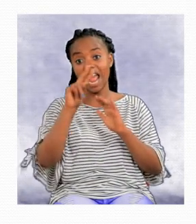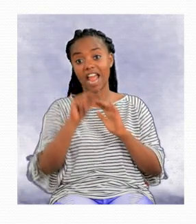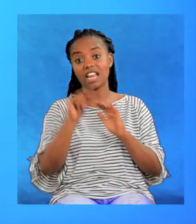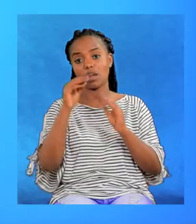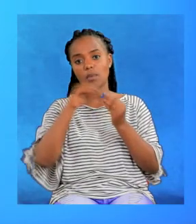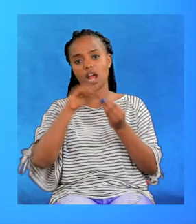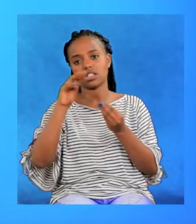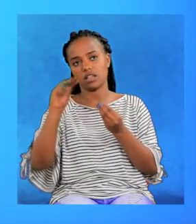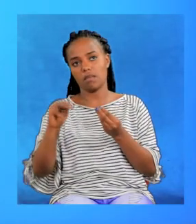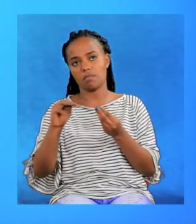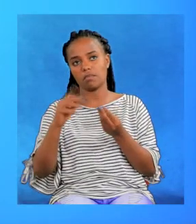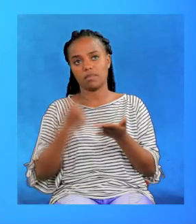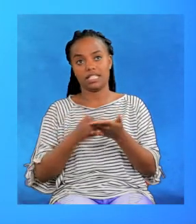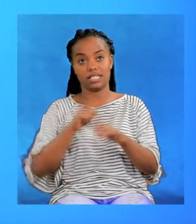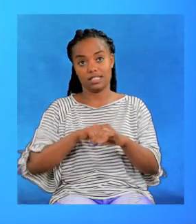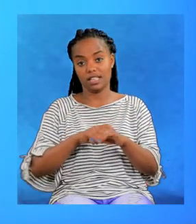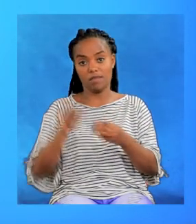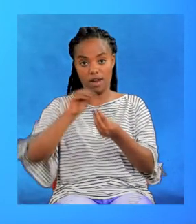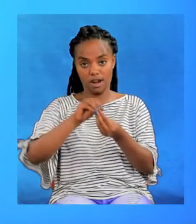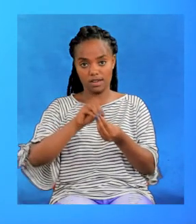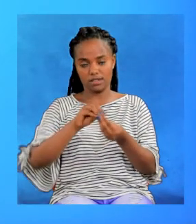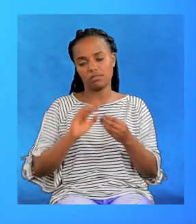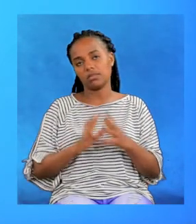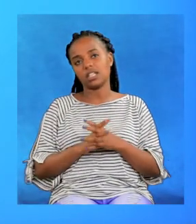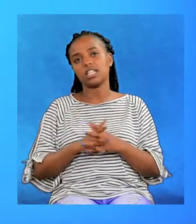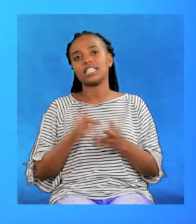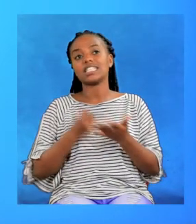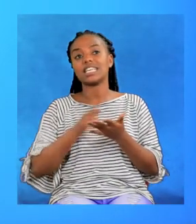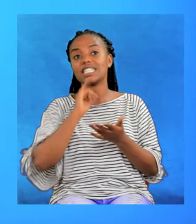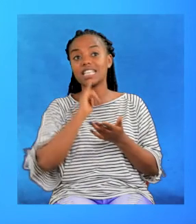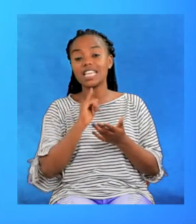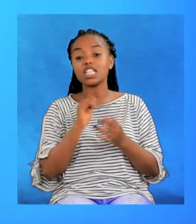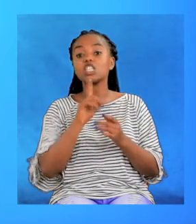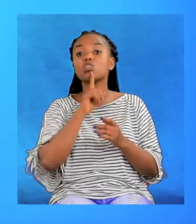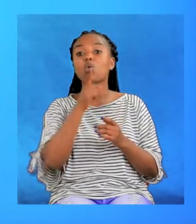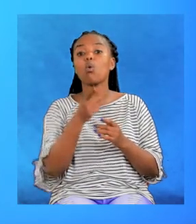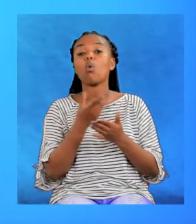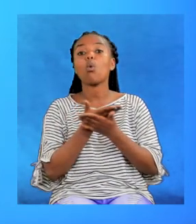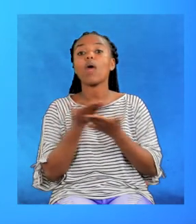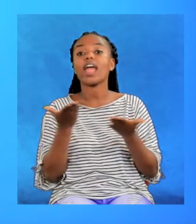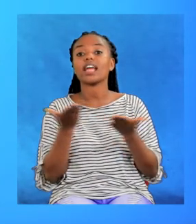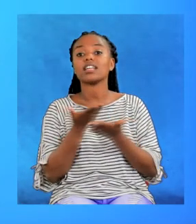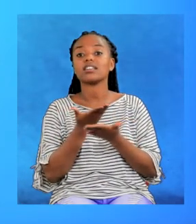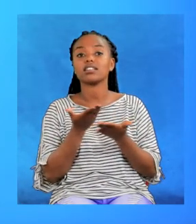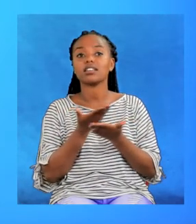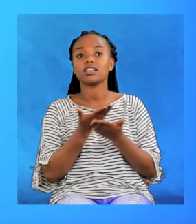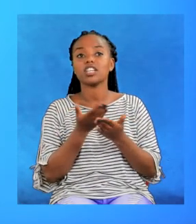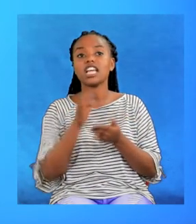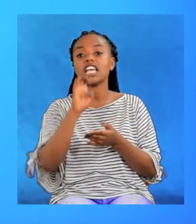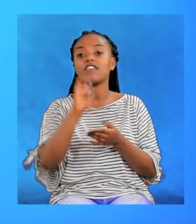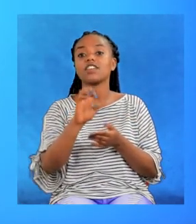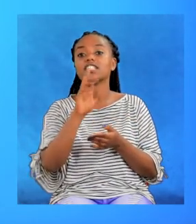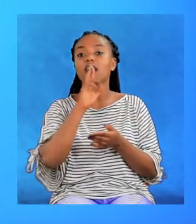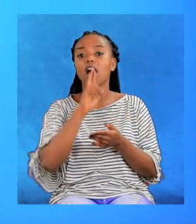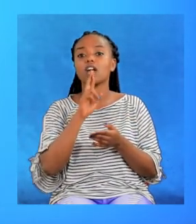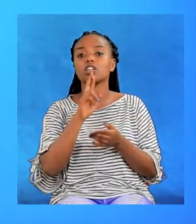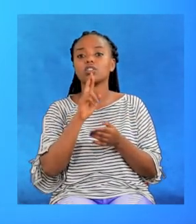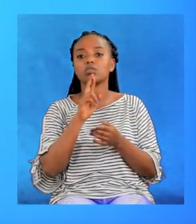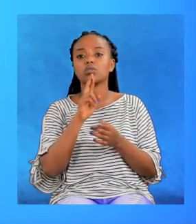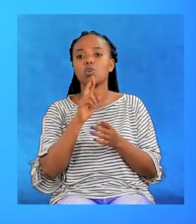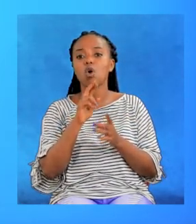case, you add N plus M different ways. But this is true when the events are